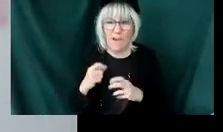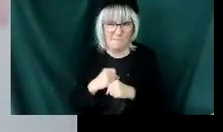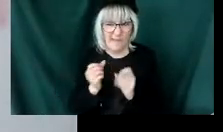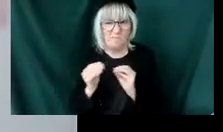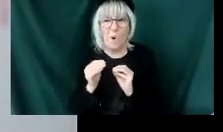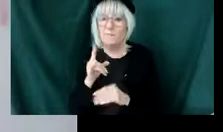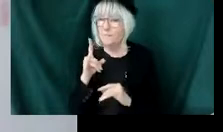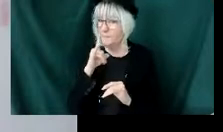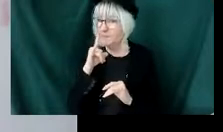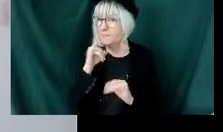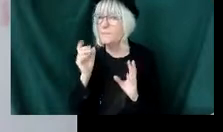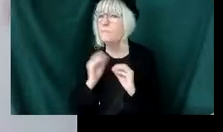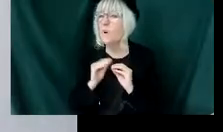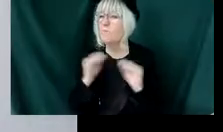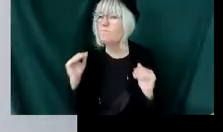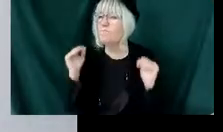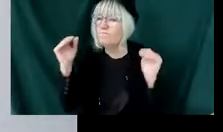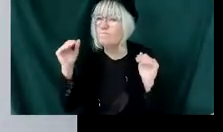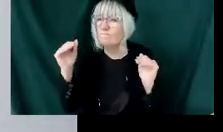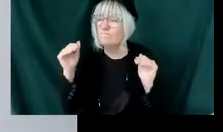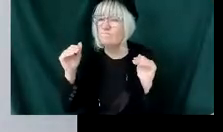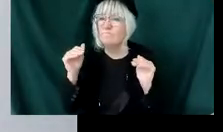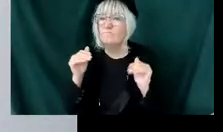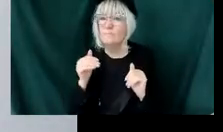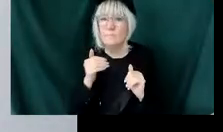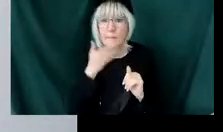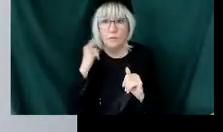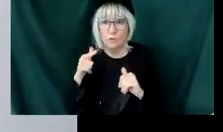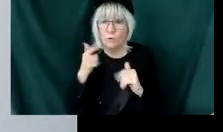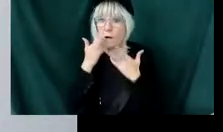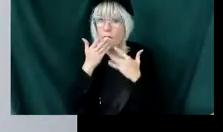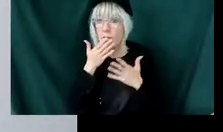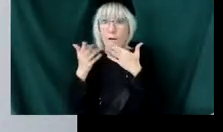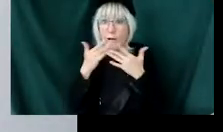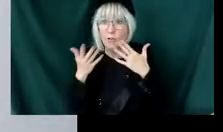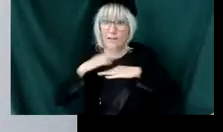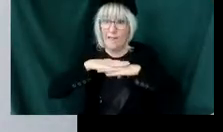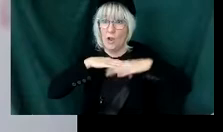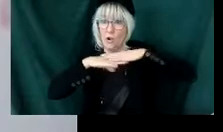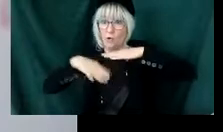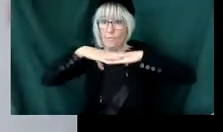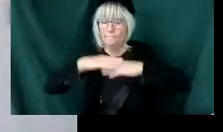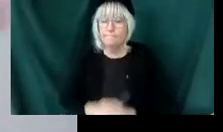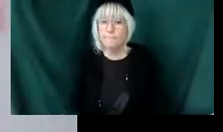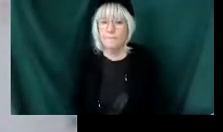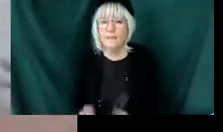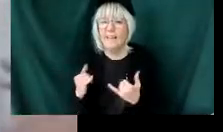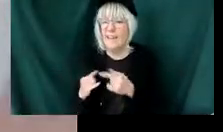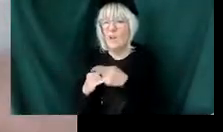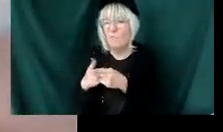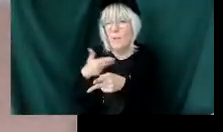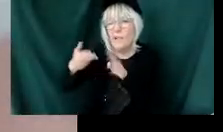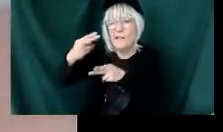refined. And we want to be able to layer those colors. So now I'm going to call this